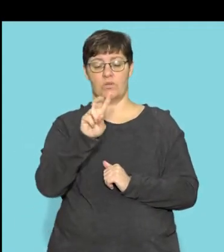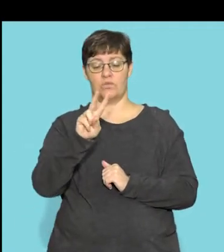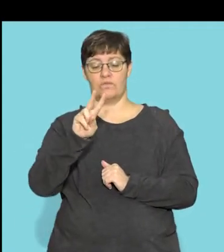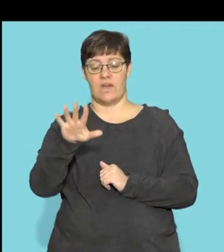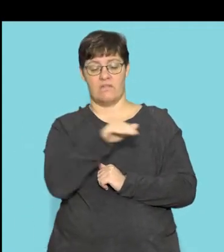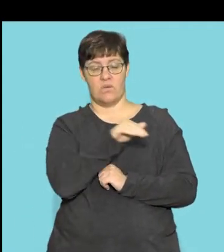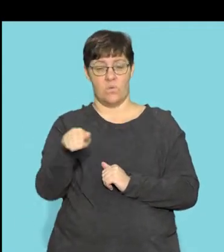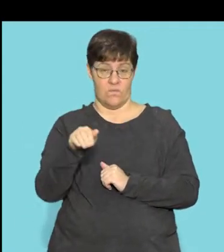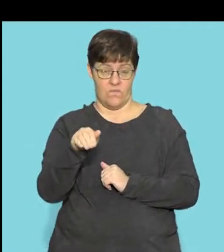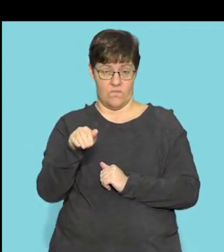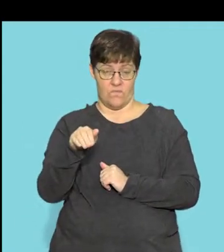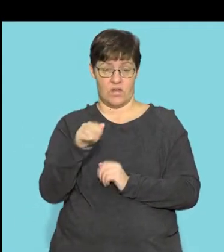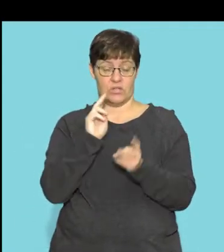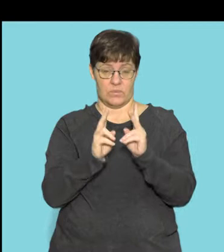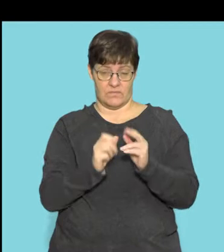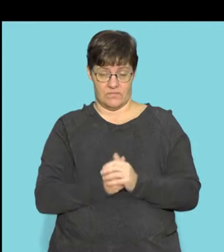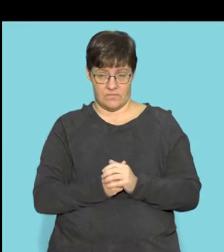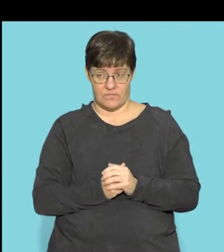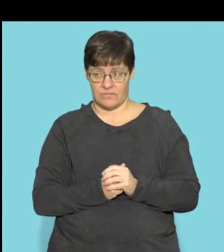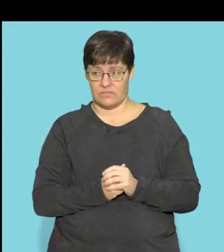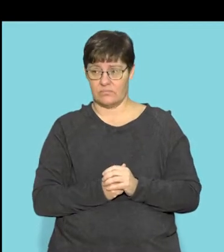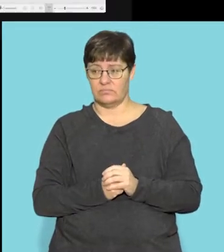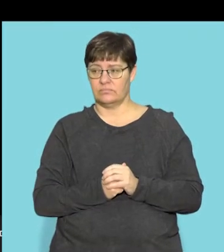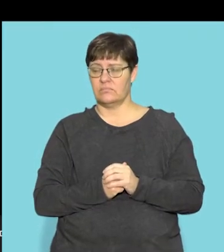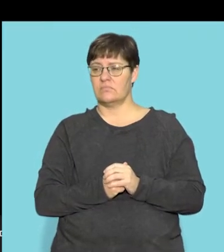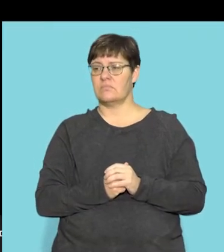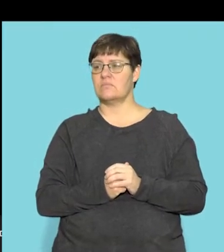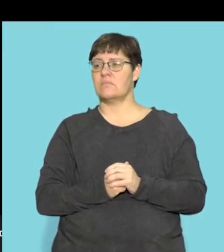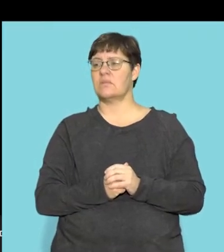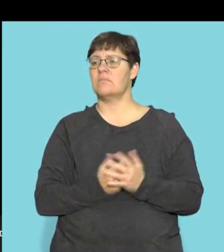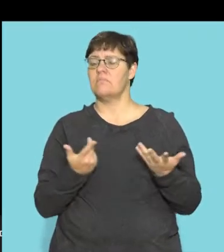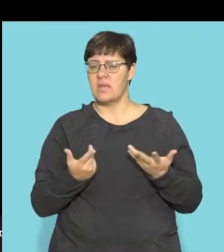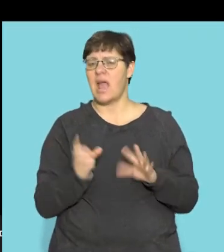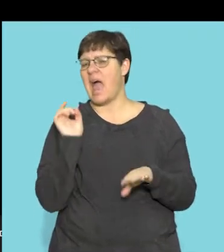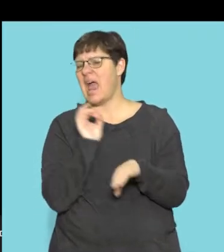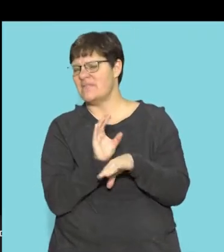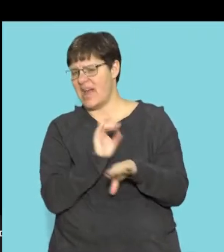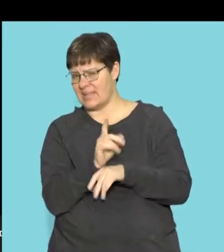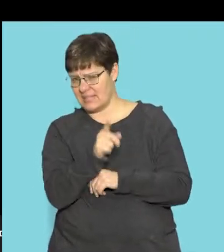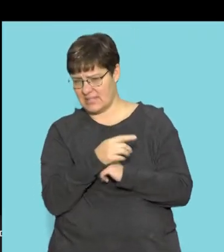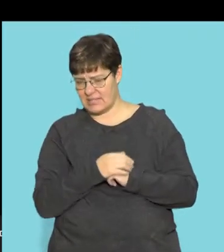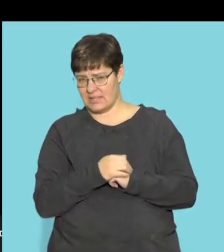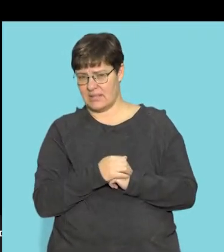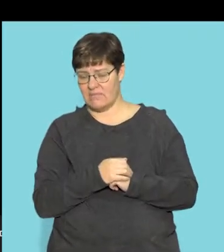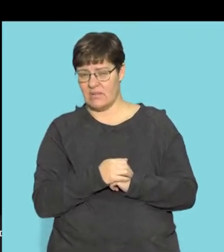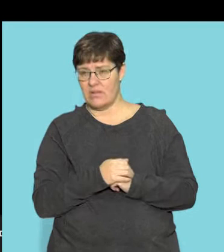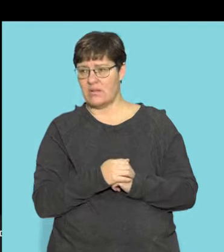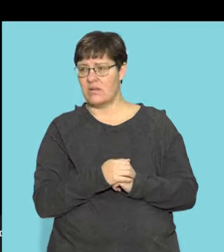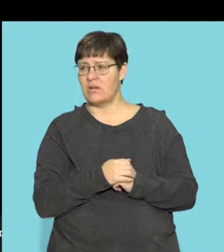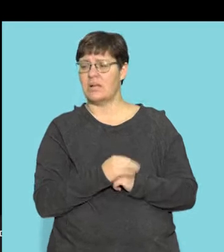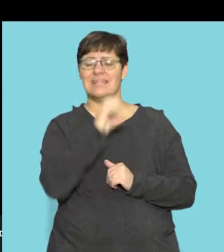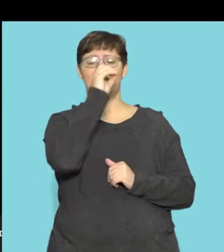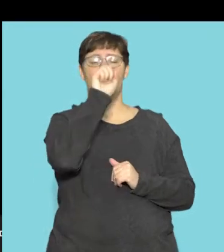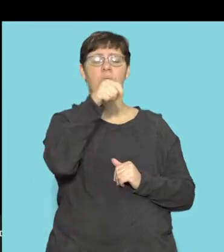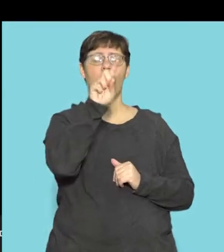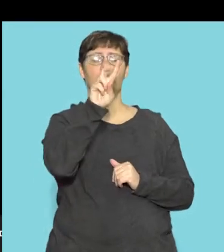0.125 over 12. Now, just to give you advice as well, please, when you write down the 0.125